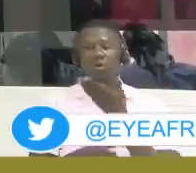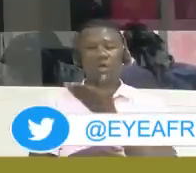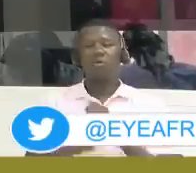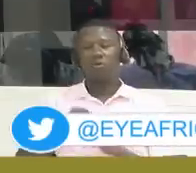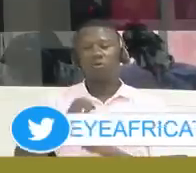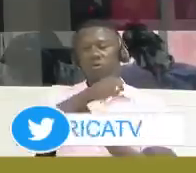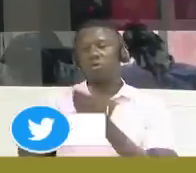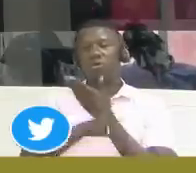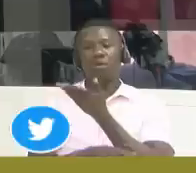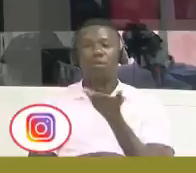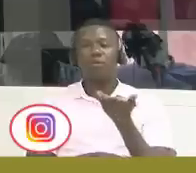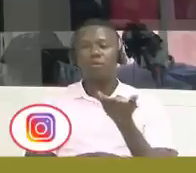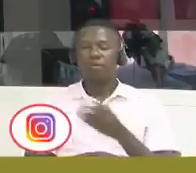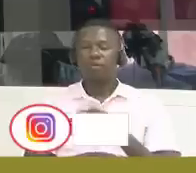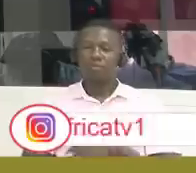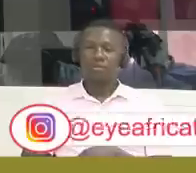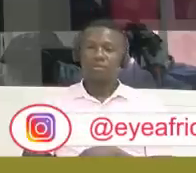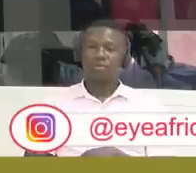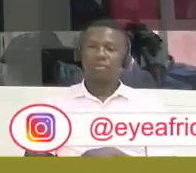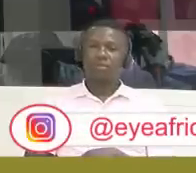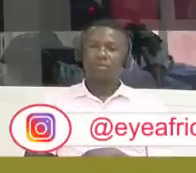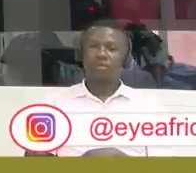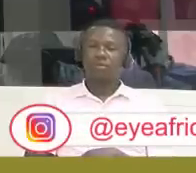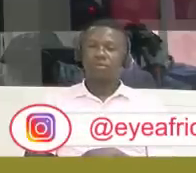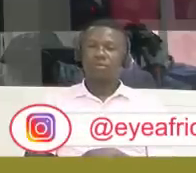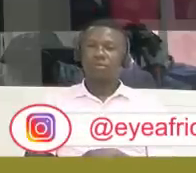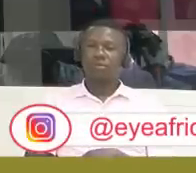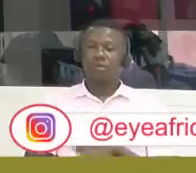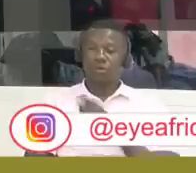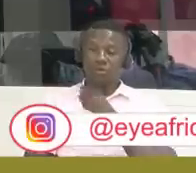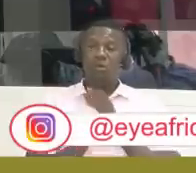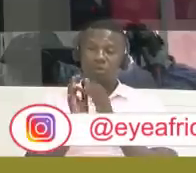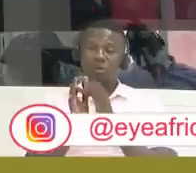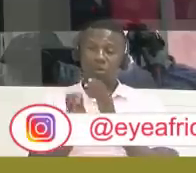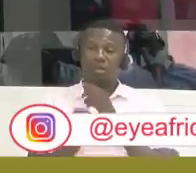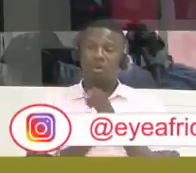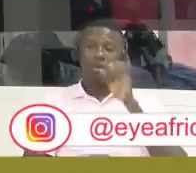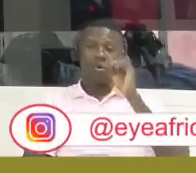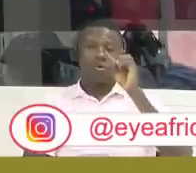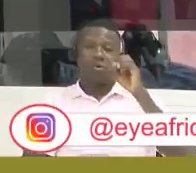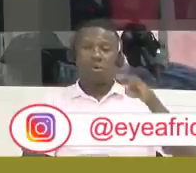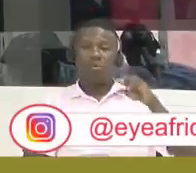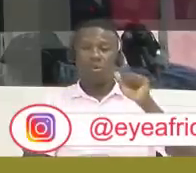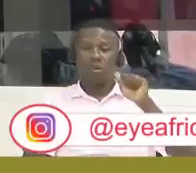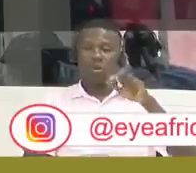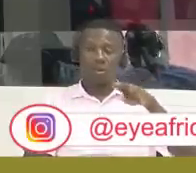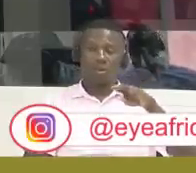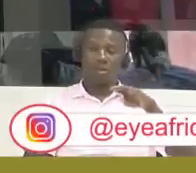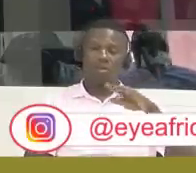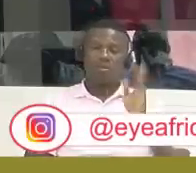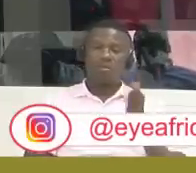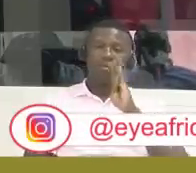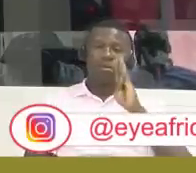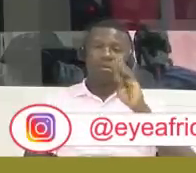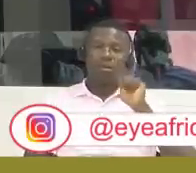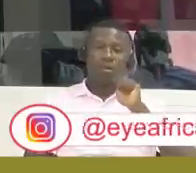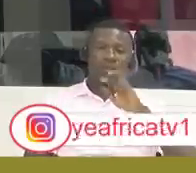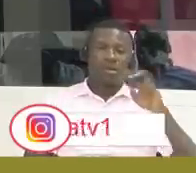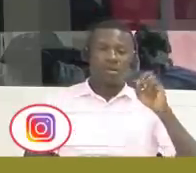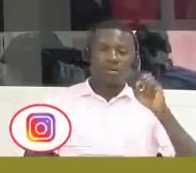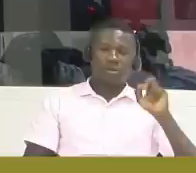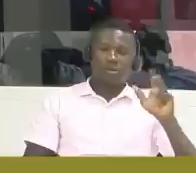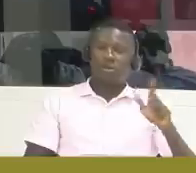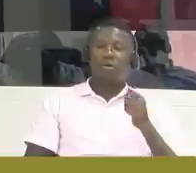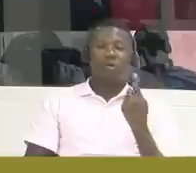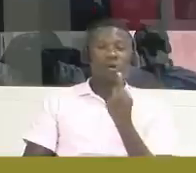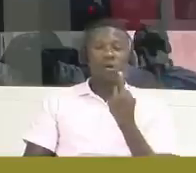You mentioned that Omar Barrow was the only one working in among his